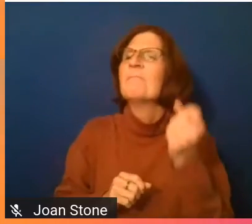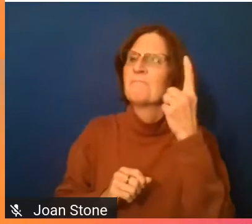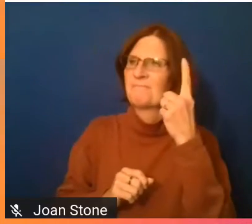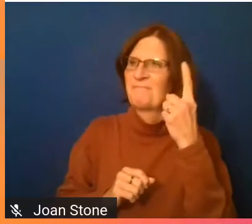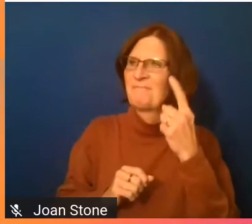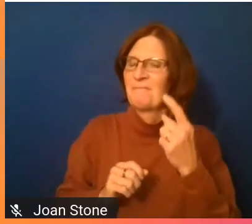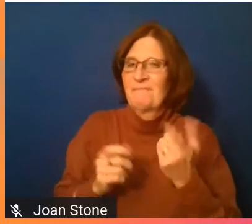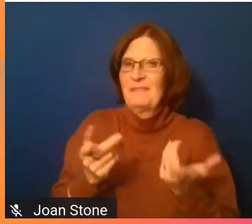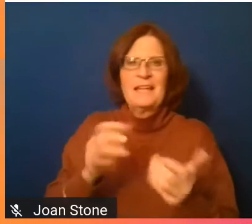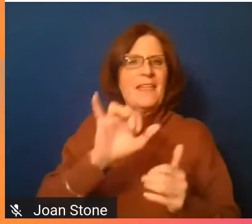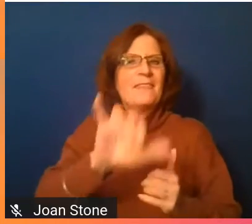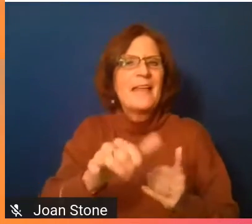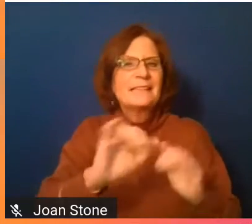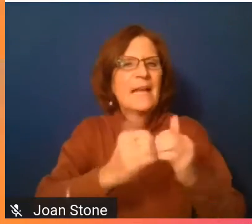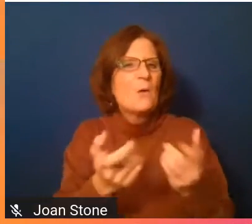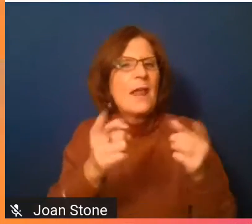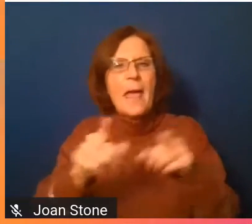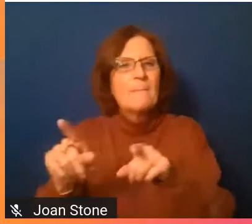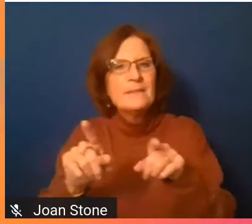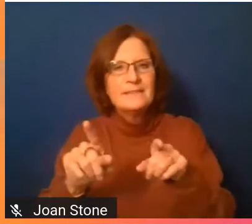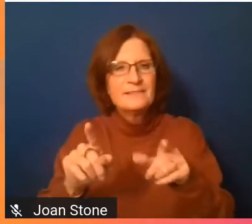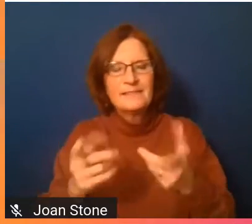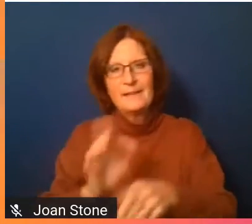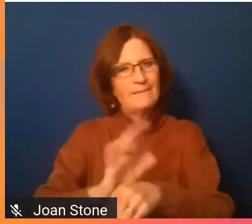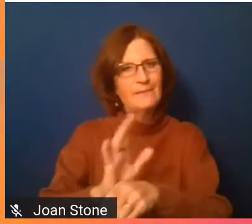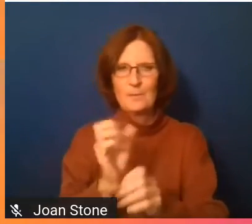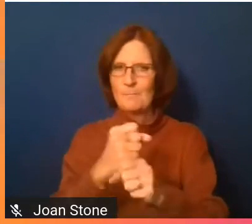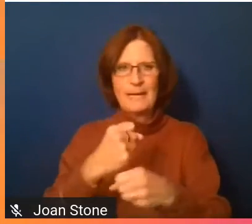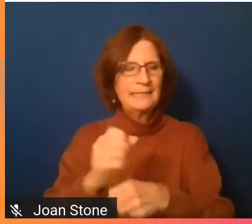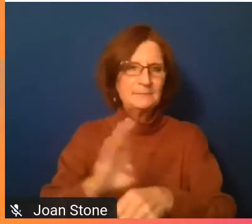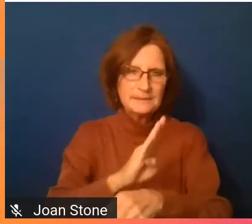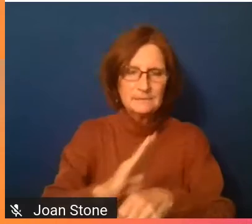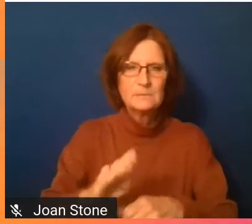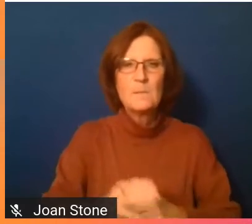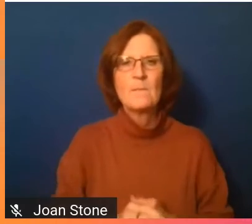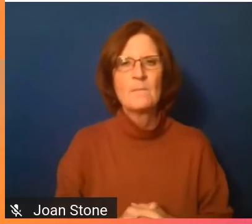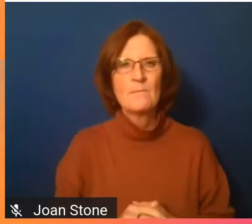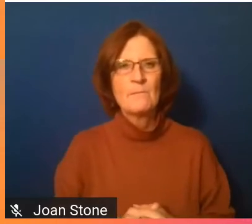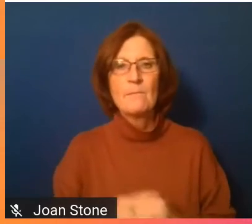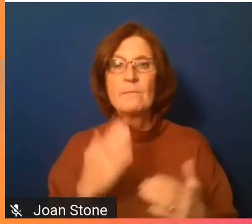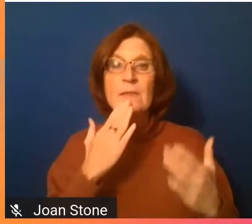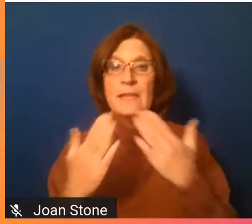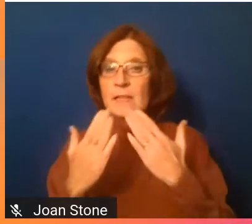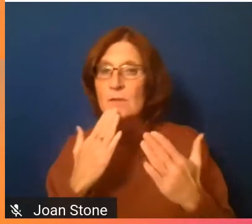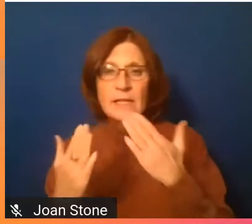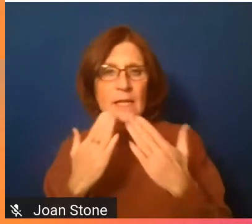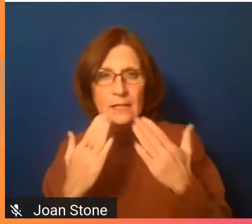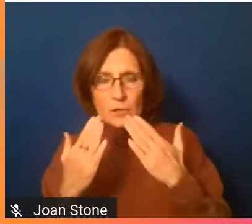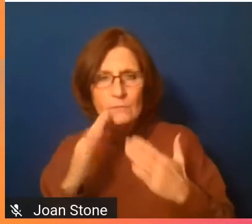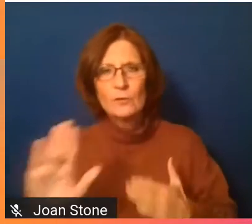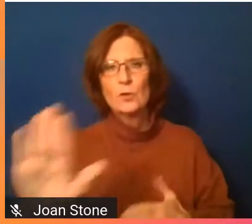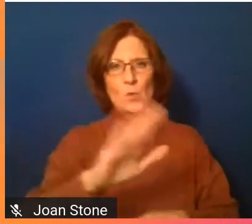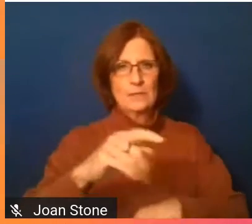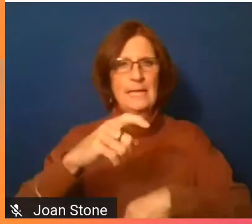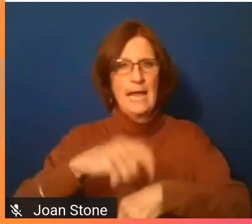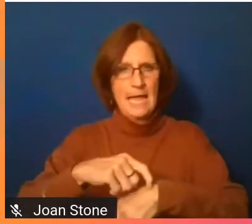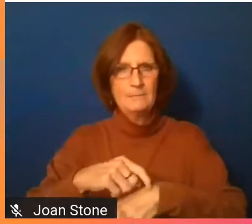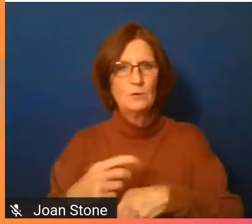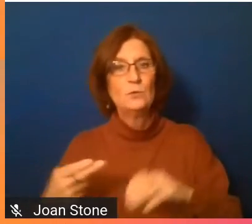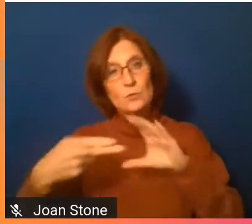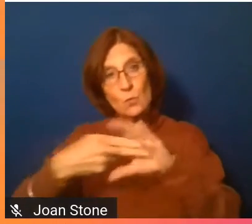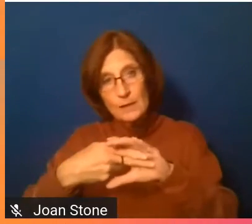guess that's how it goes in the filmmaking business. I want to thank you all for taking the time to be with us